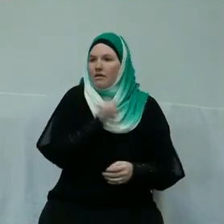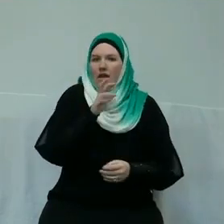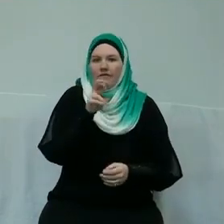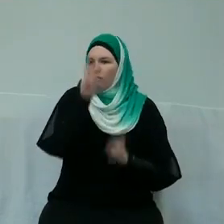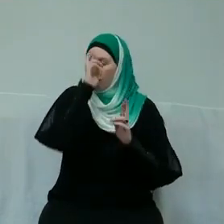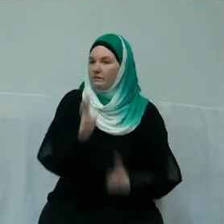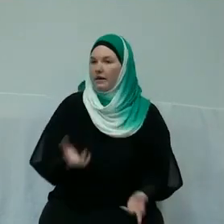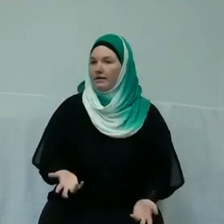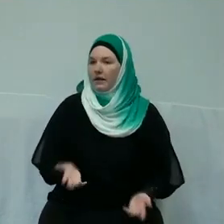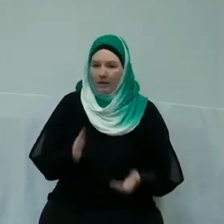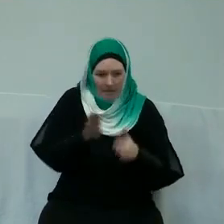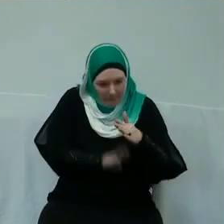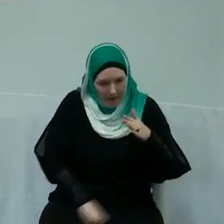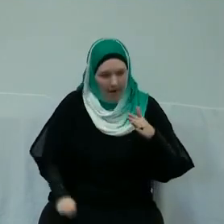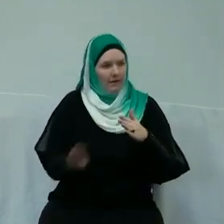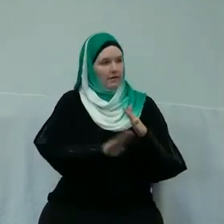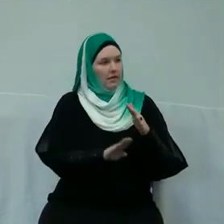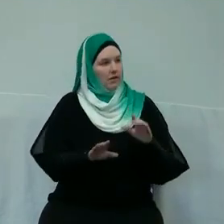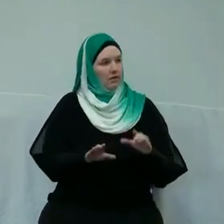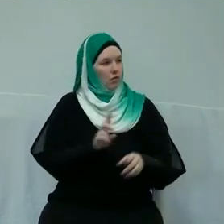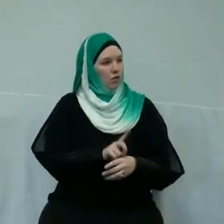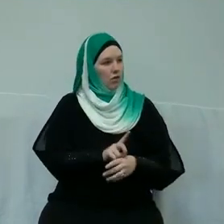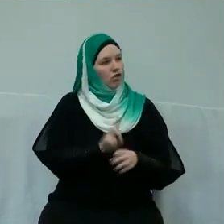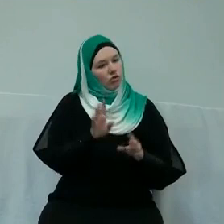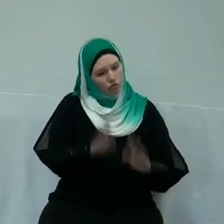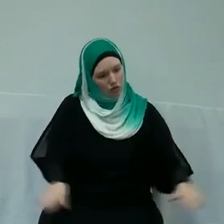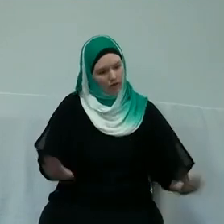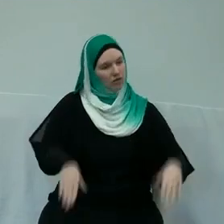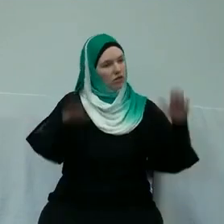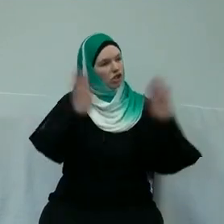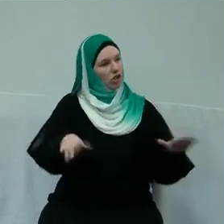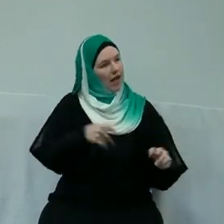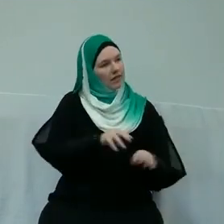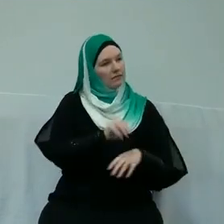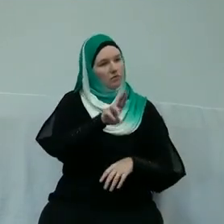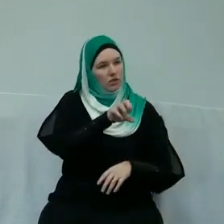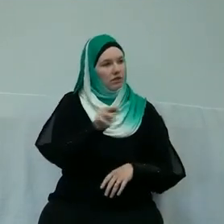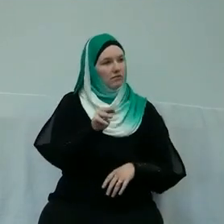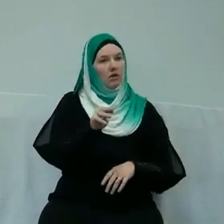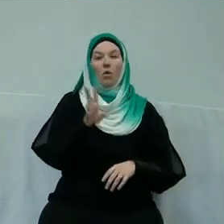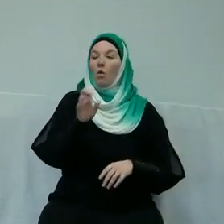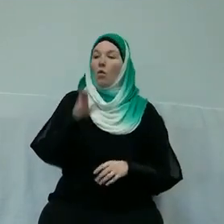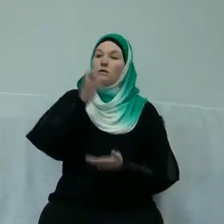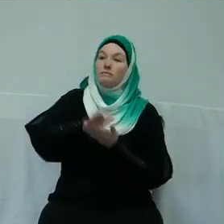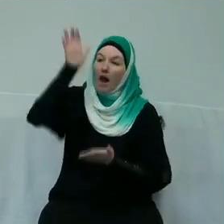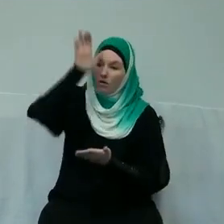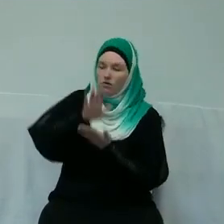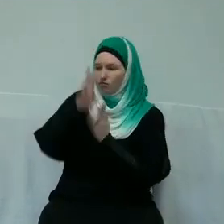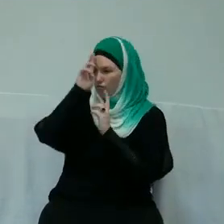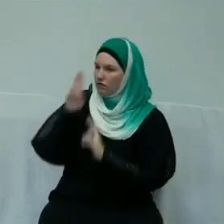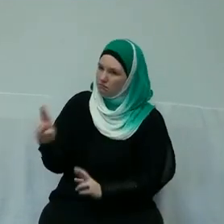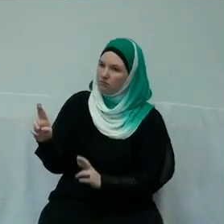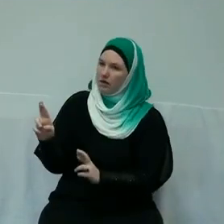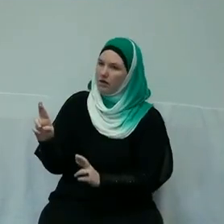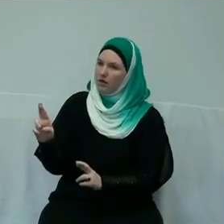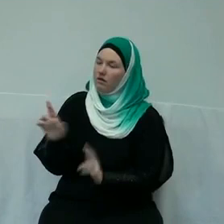doing their basic duty to raise their children as Muslims, to treat their spouses the way they ought to be treated